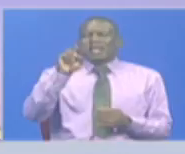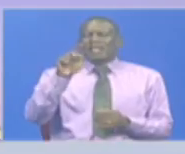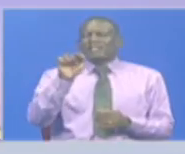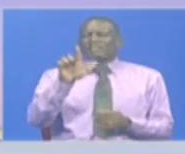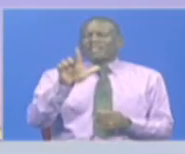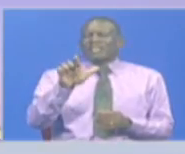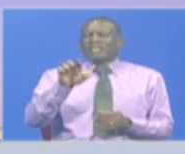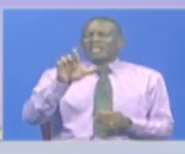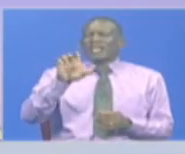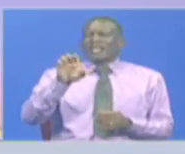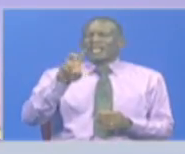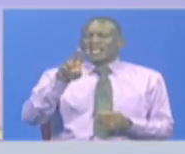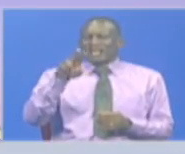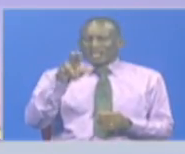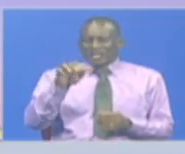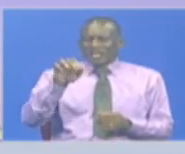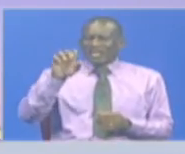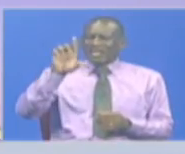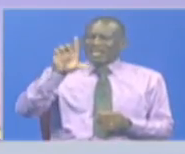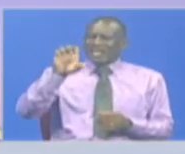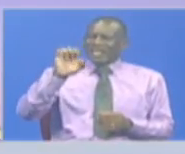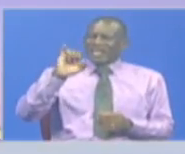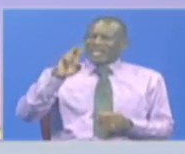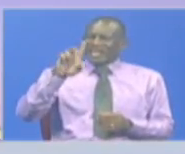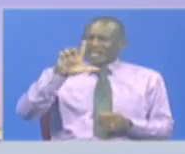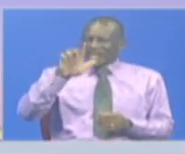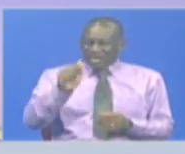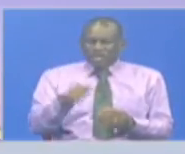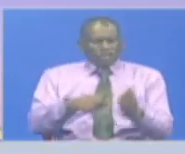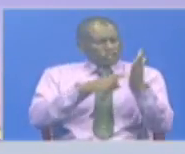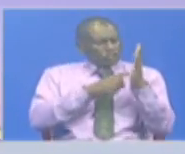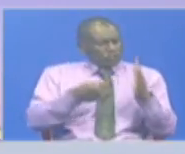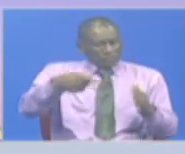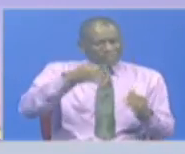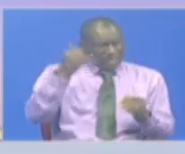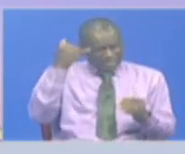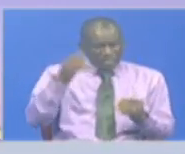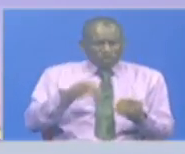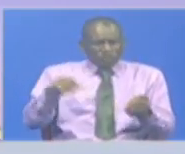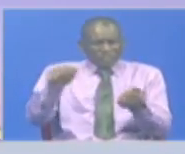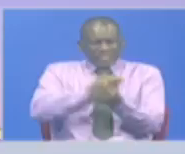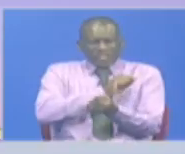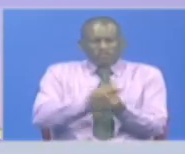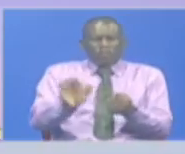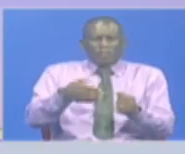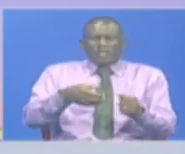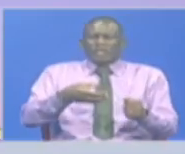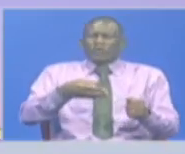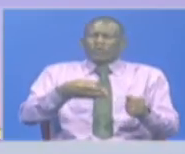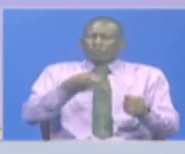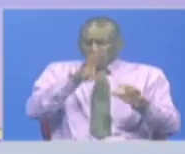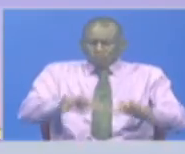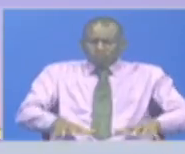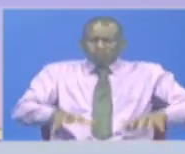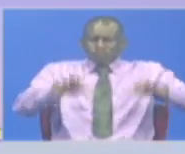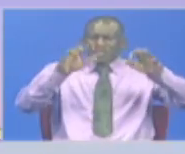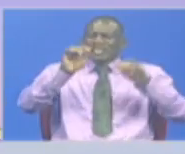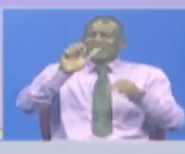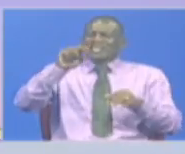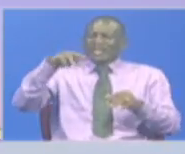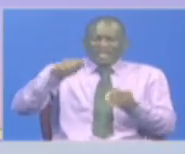Mohammed paints us a picture of the devastation caused by the flooding along the Tana River's